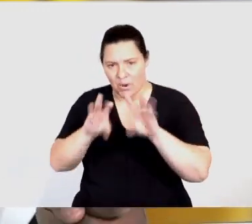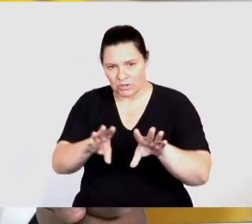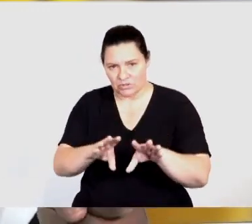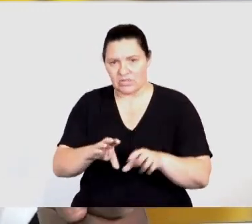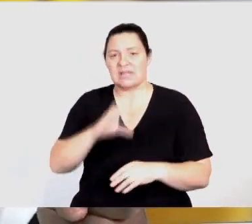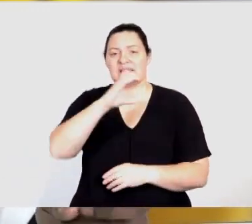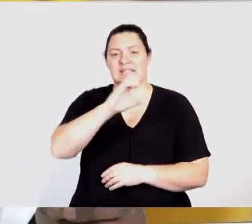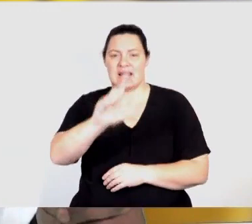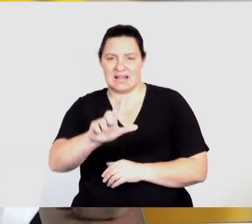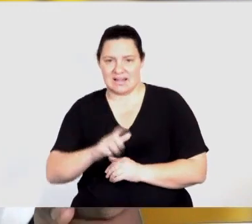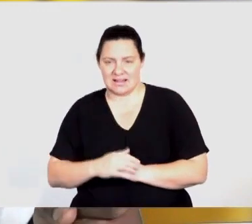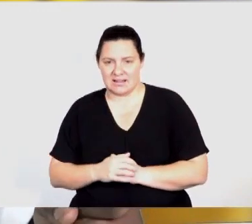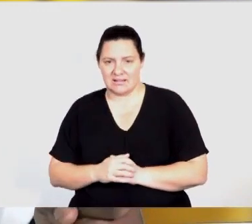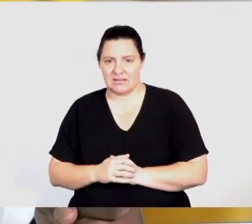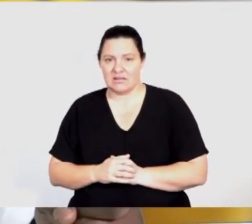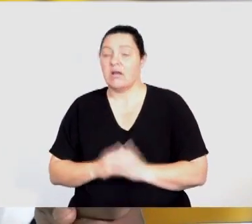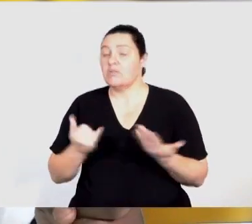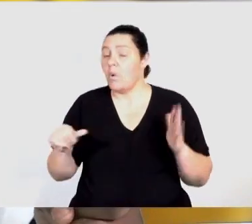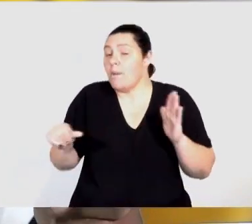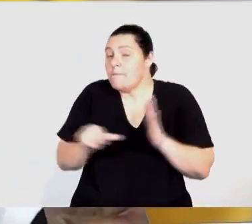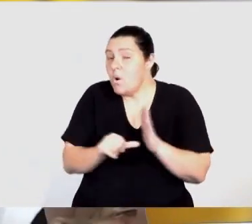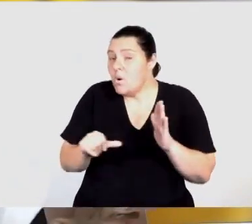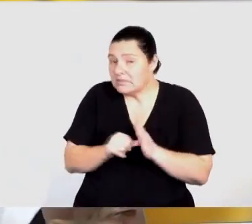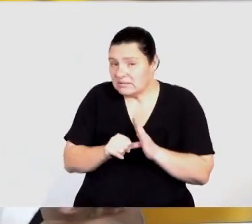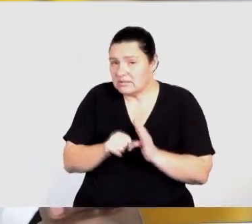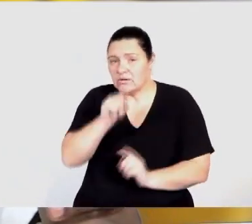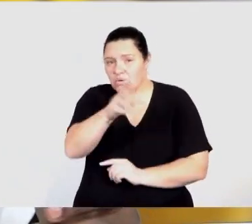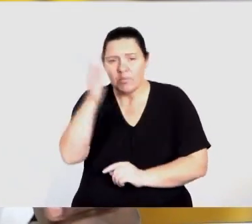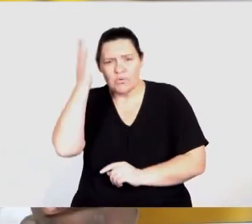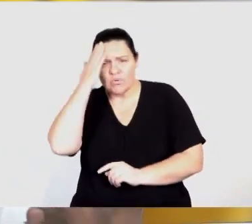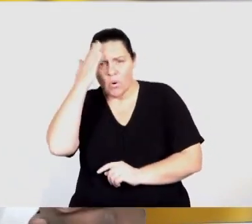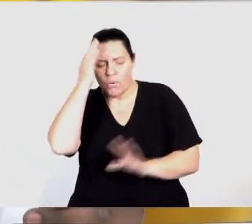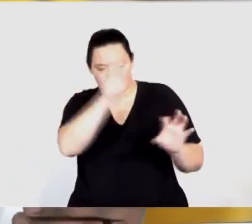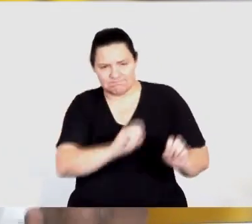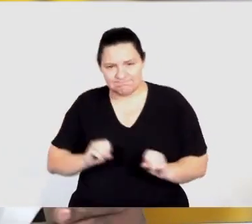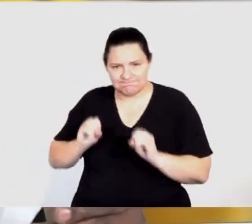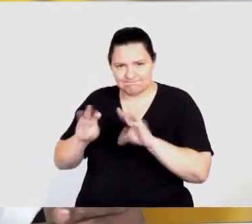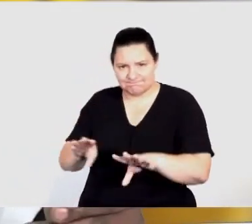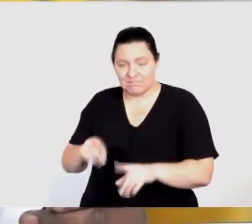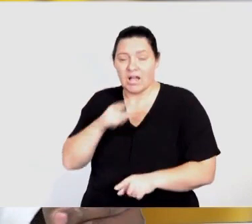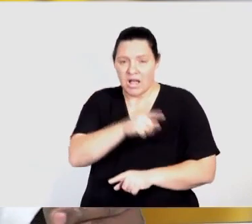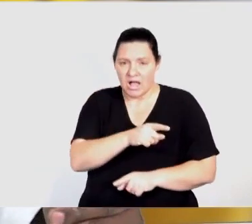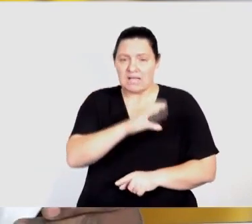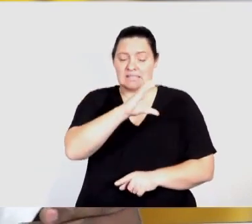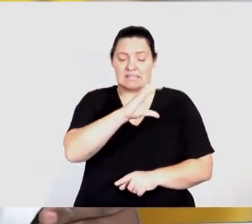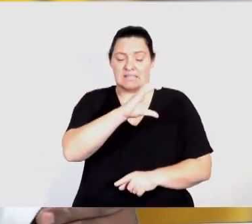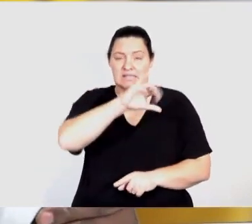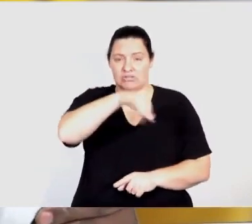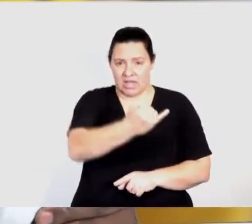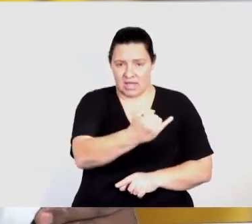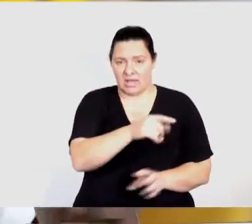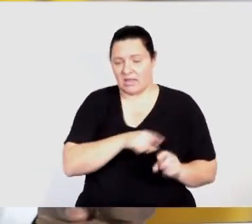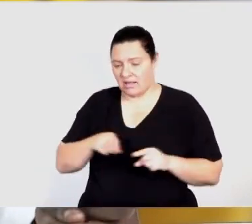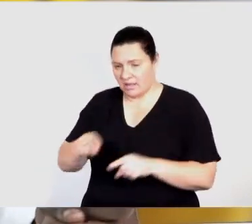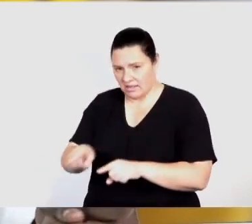it to the Creditors ledger. Now, it is very important that you also know how to post from your Creditors